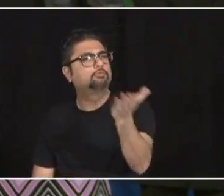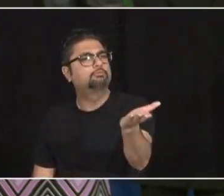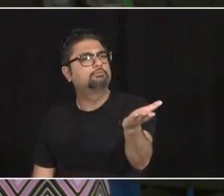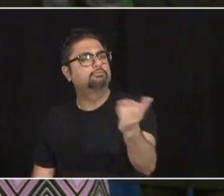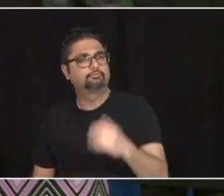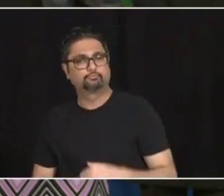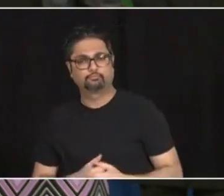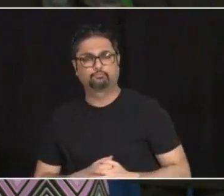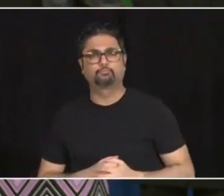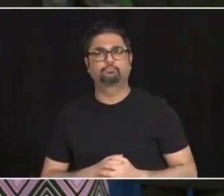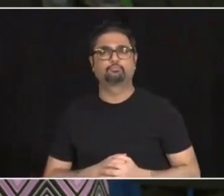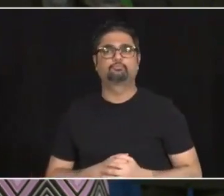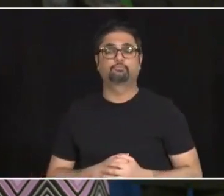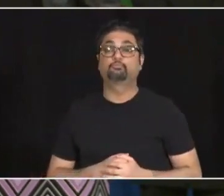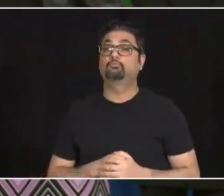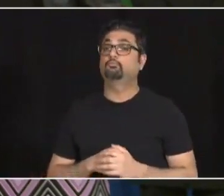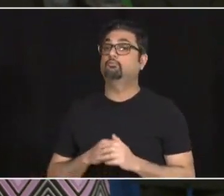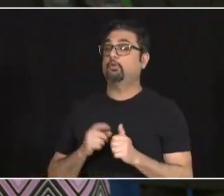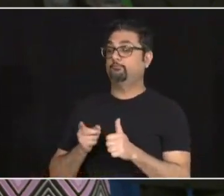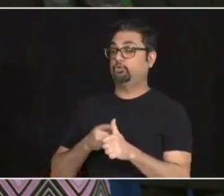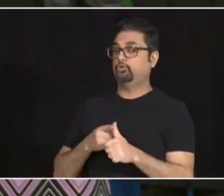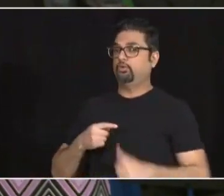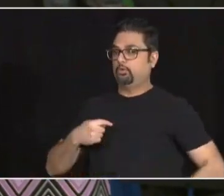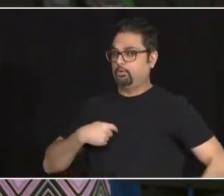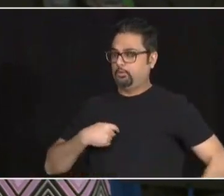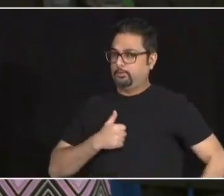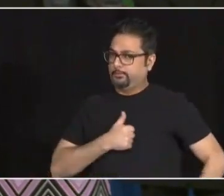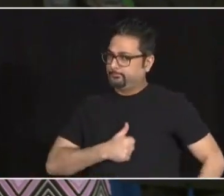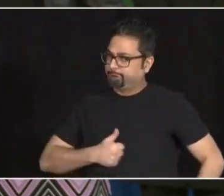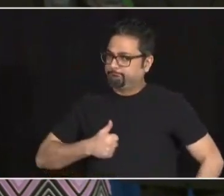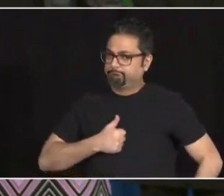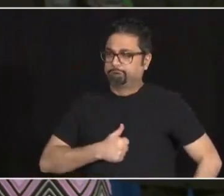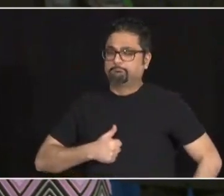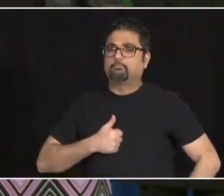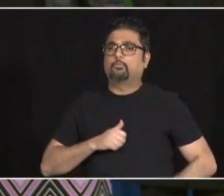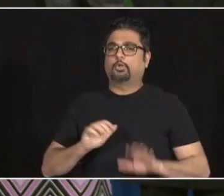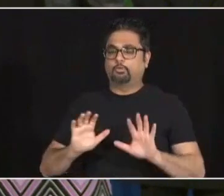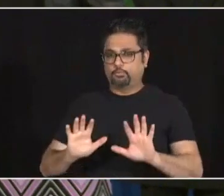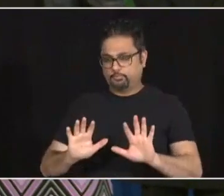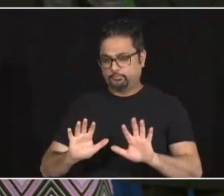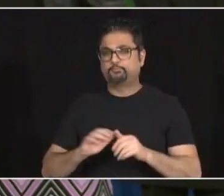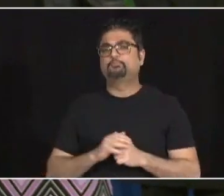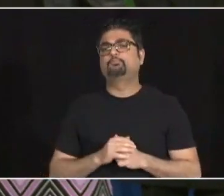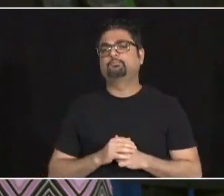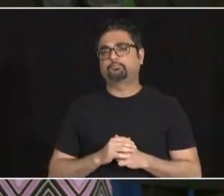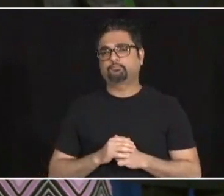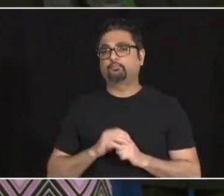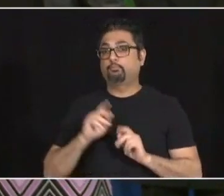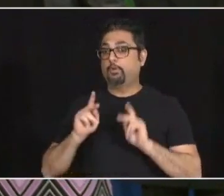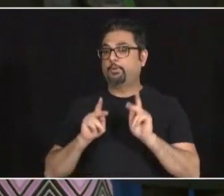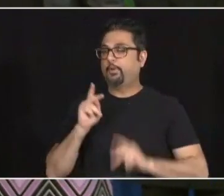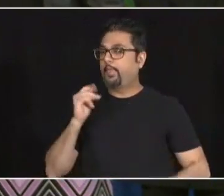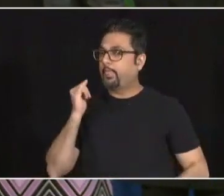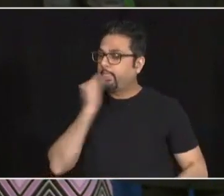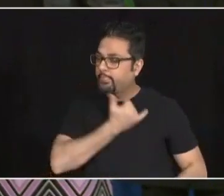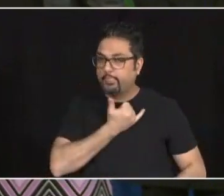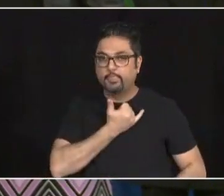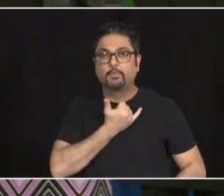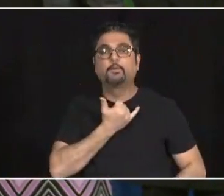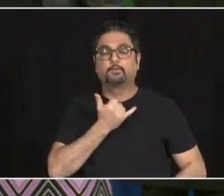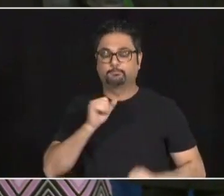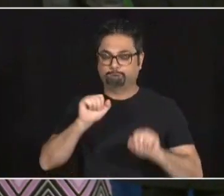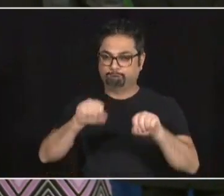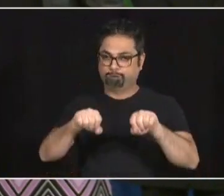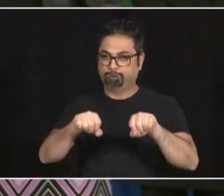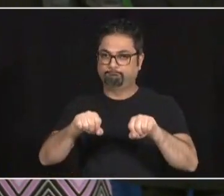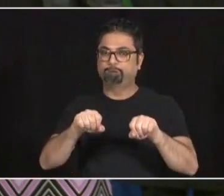of all, my heart and prayers go out to the family, and people make mistakes. But folks,